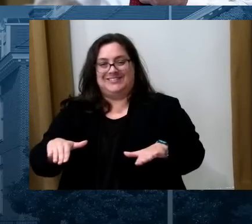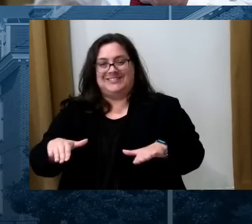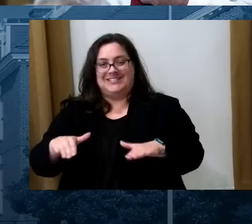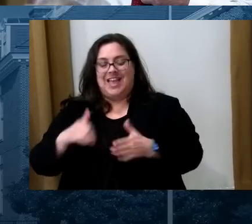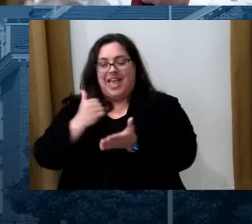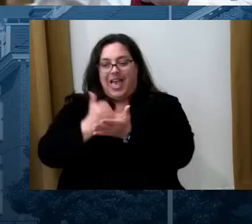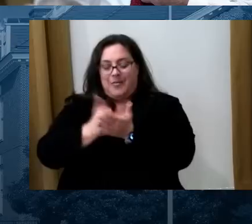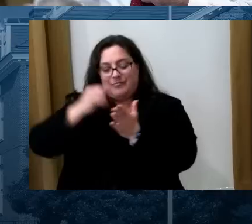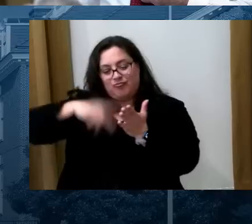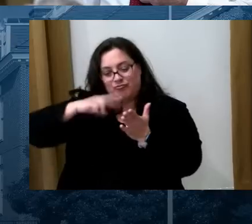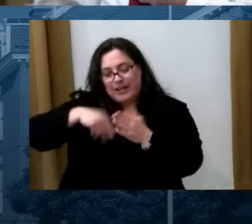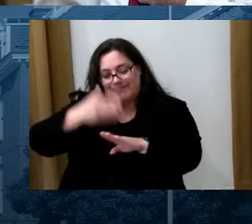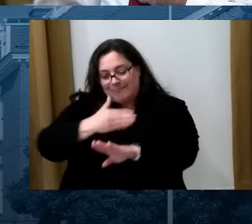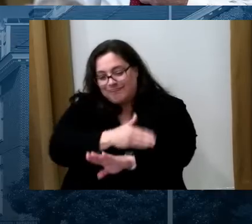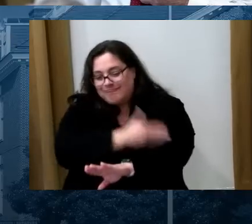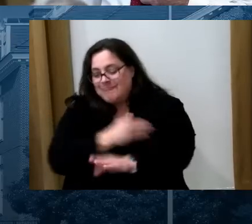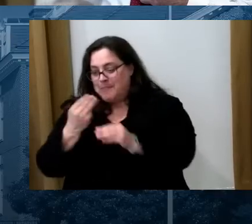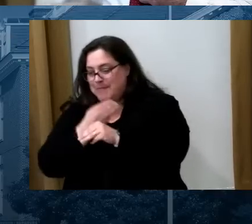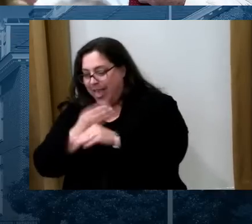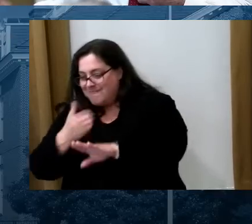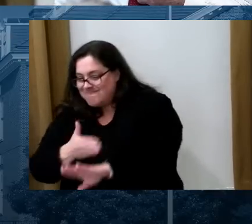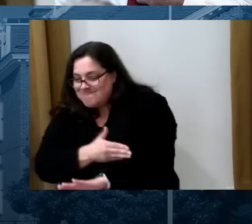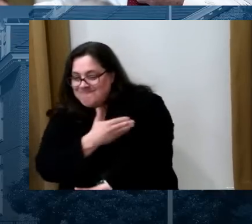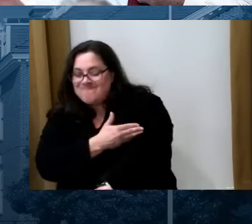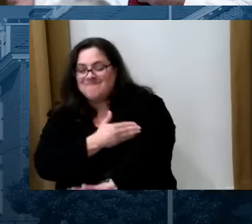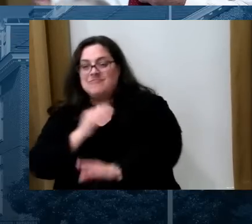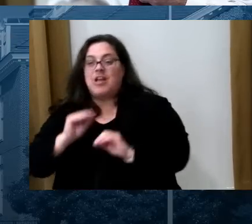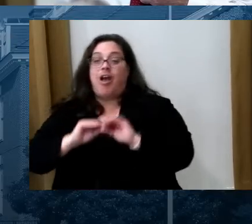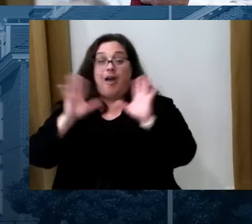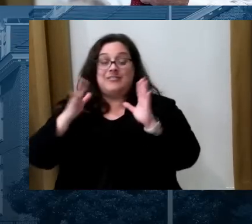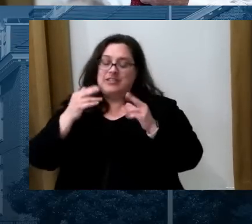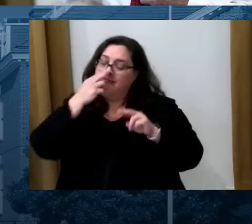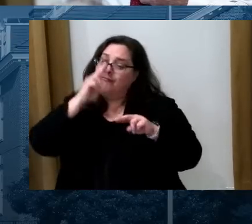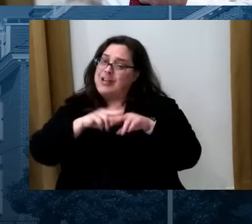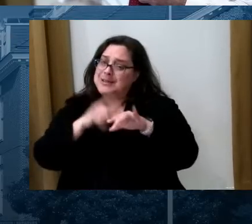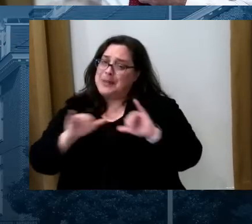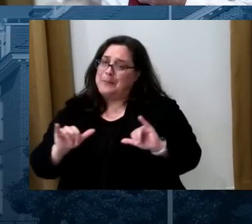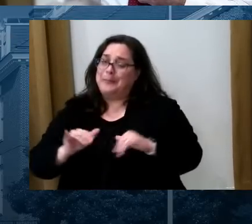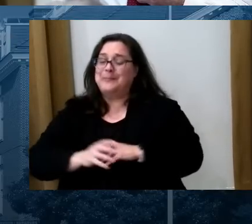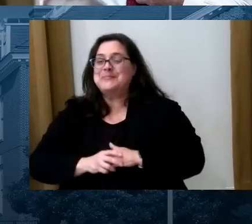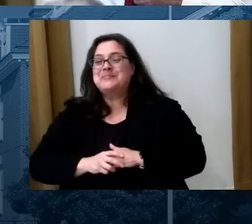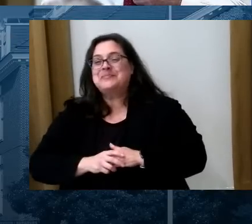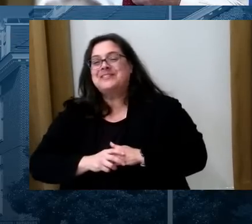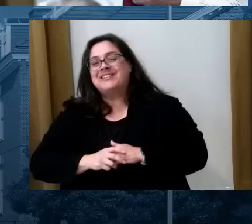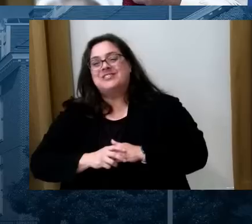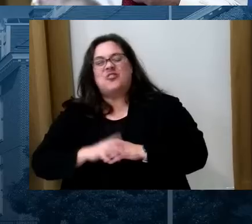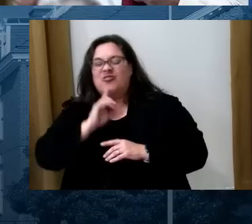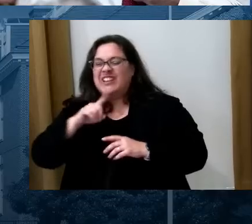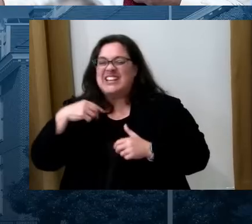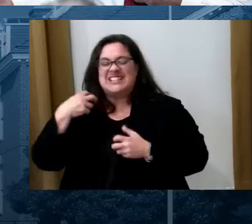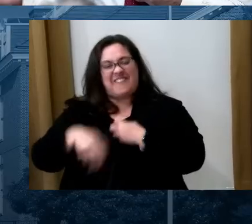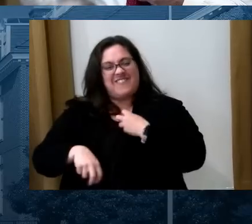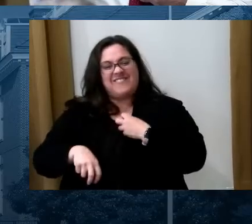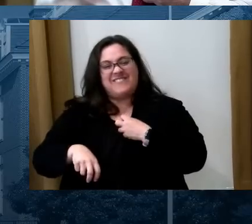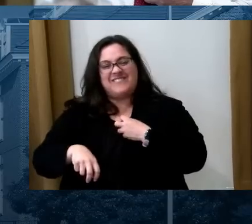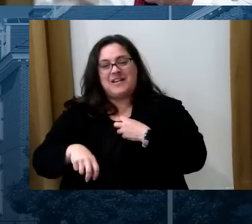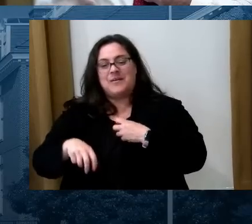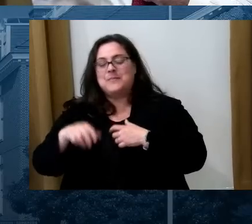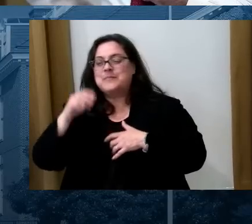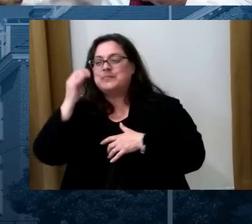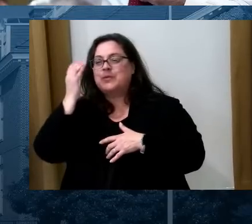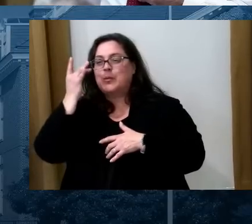them reading and working on their math, and obviously having some fun at the same time. It's really a tough lift because a lot